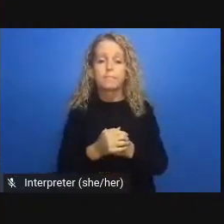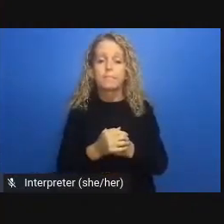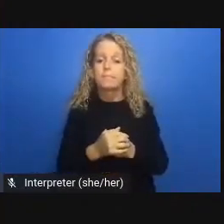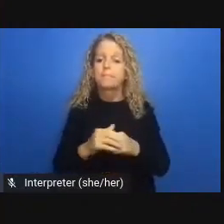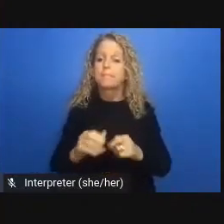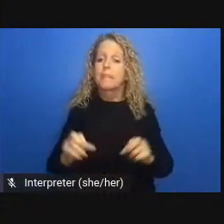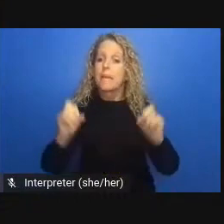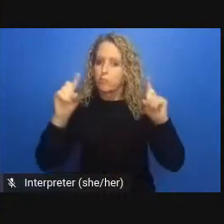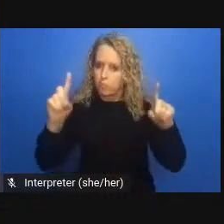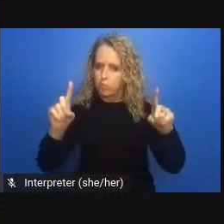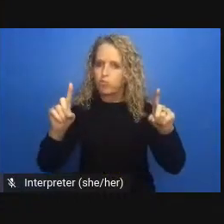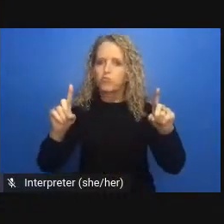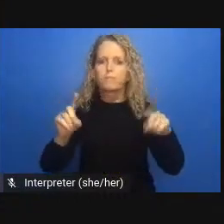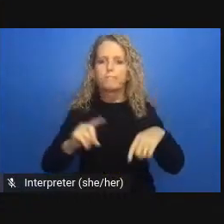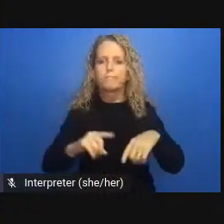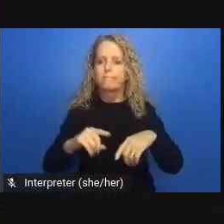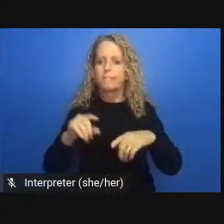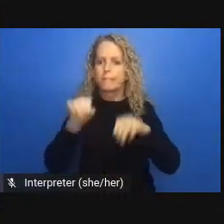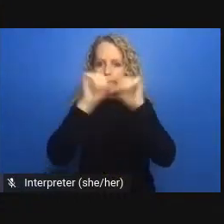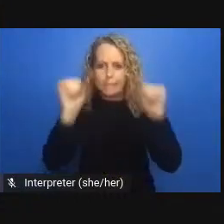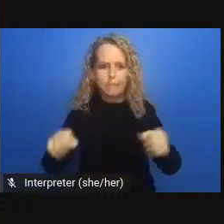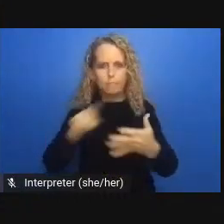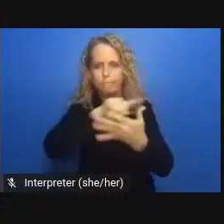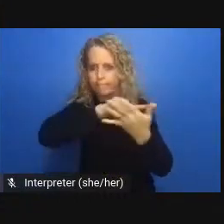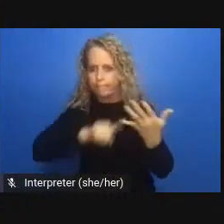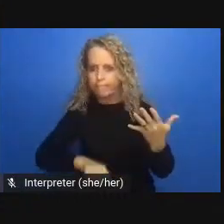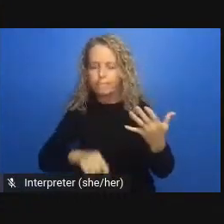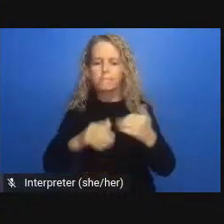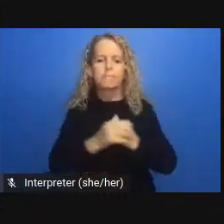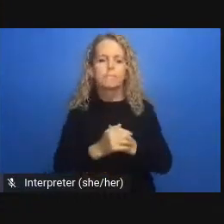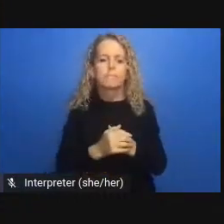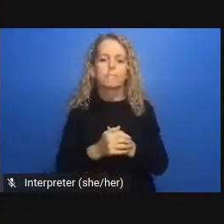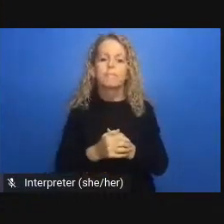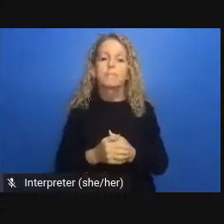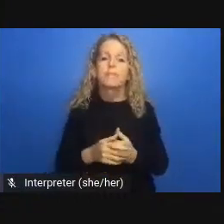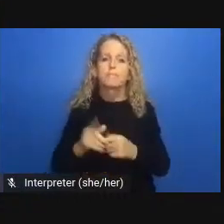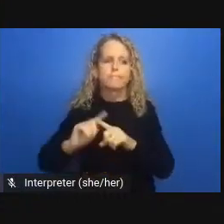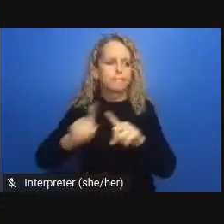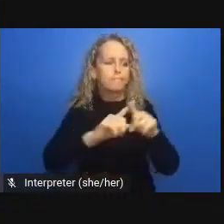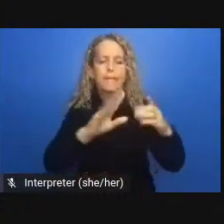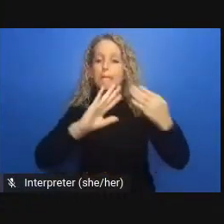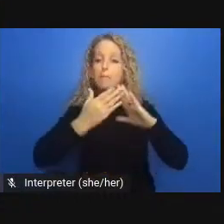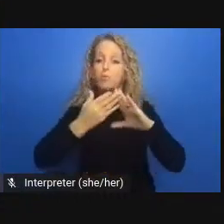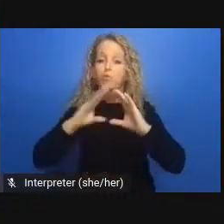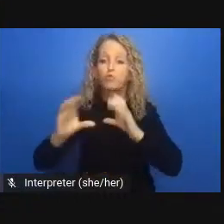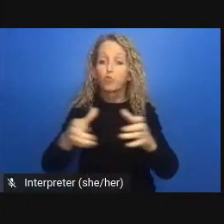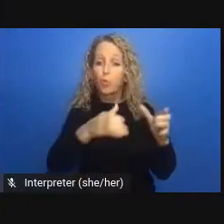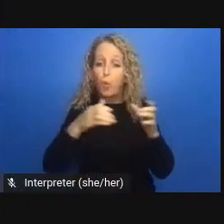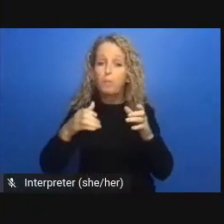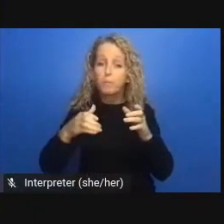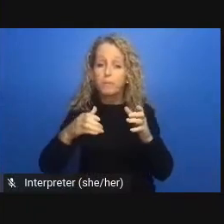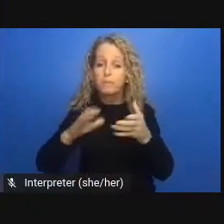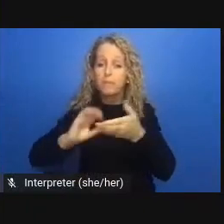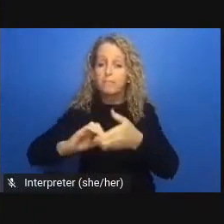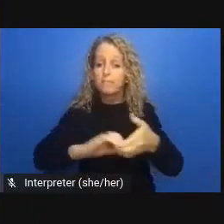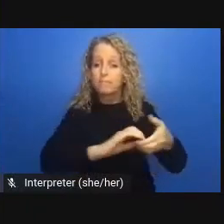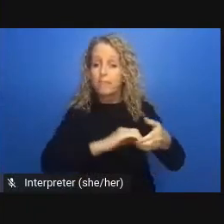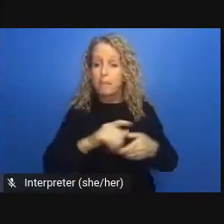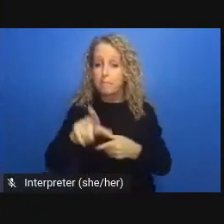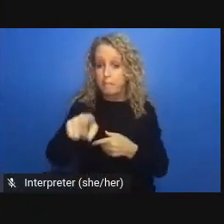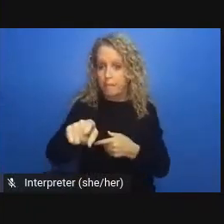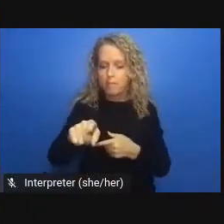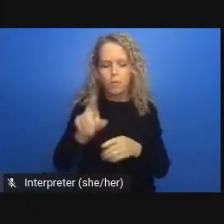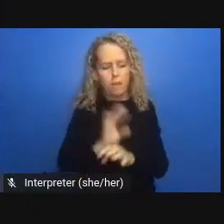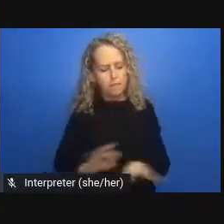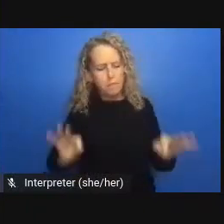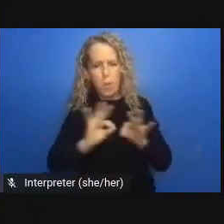the education ecosystem. We need to partner with different community groups. And so a foundation of getting these digital skills across